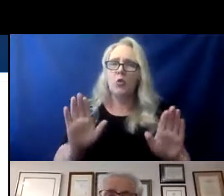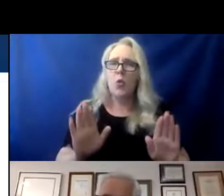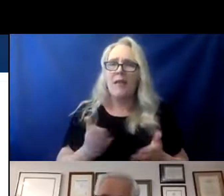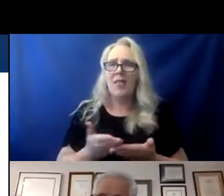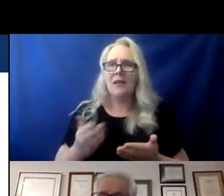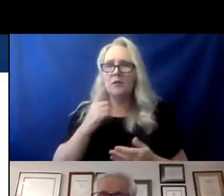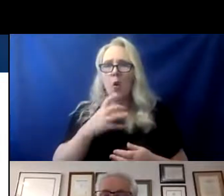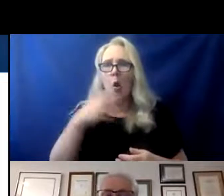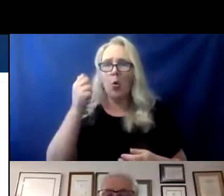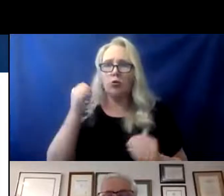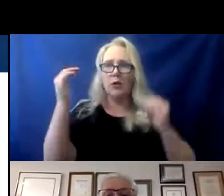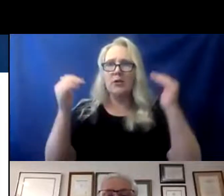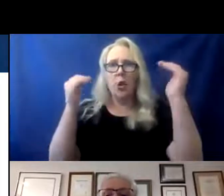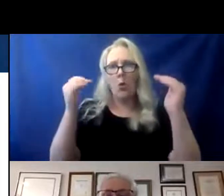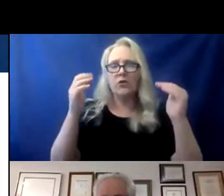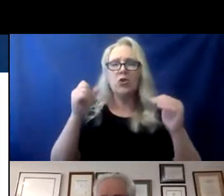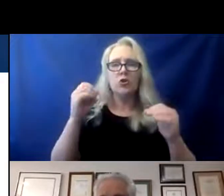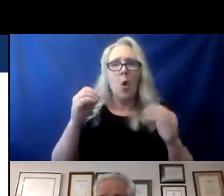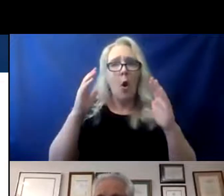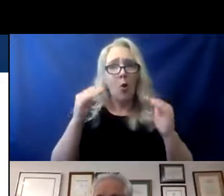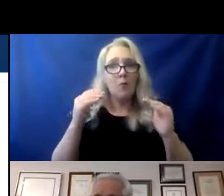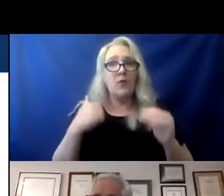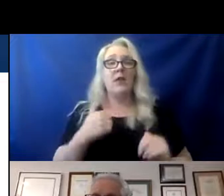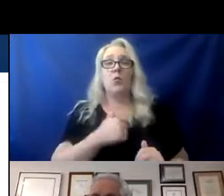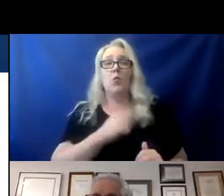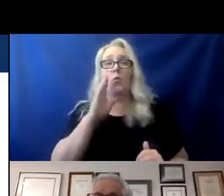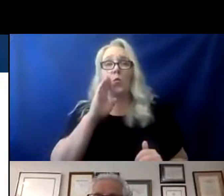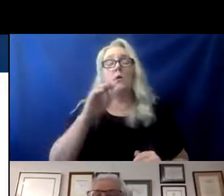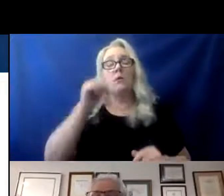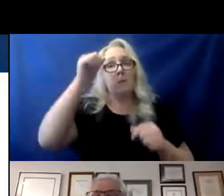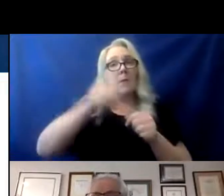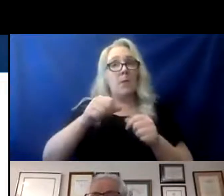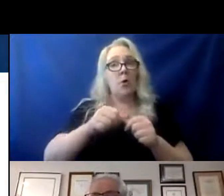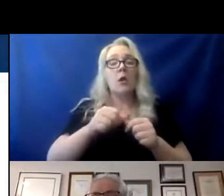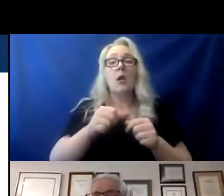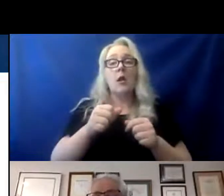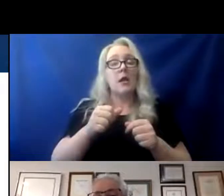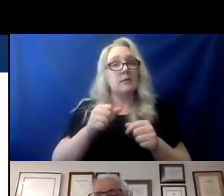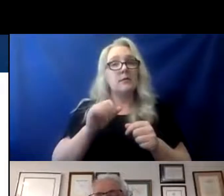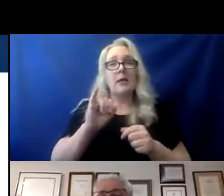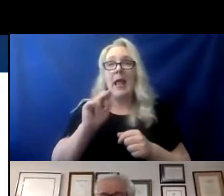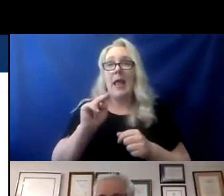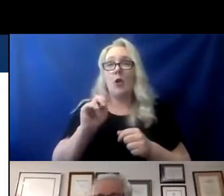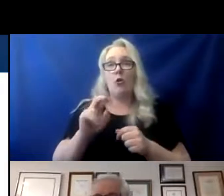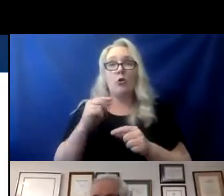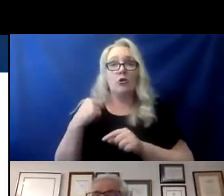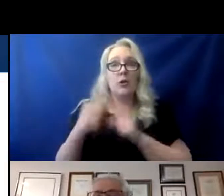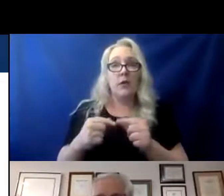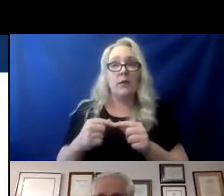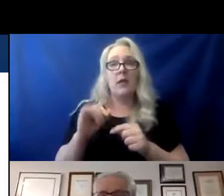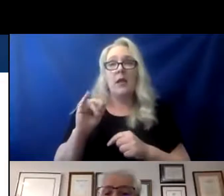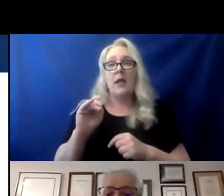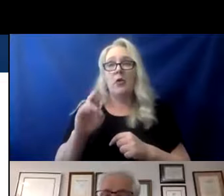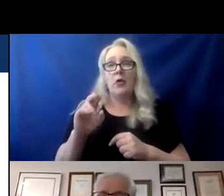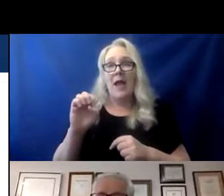will keep in mind as we implement many of the findings that it's also about an intergenerational, interethnic,